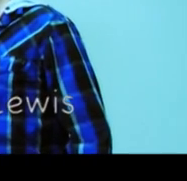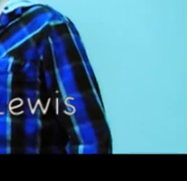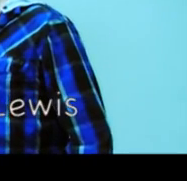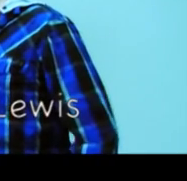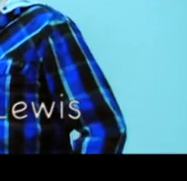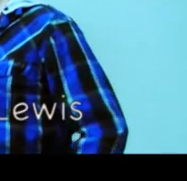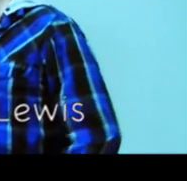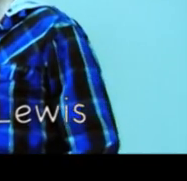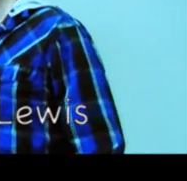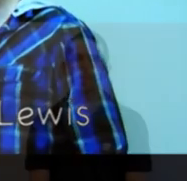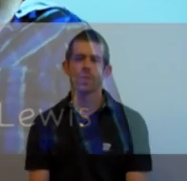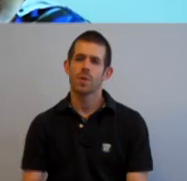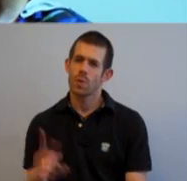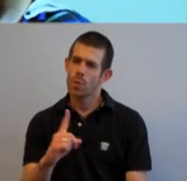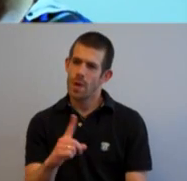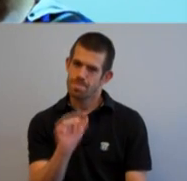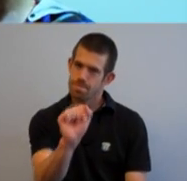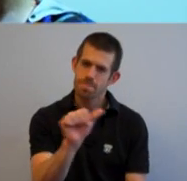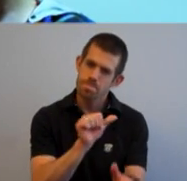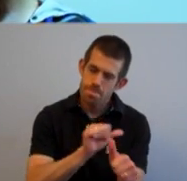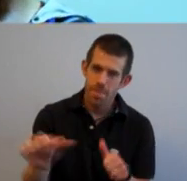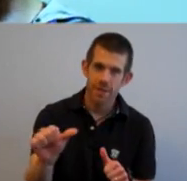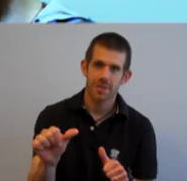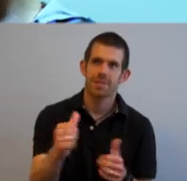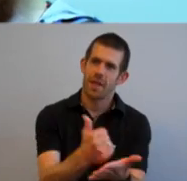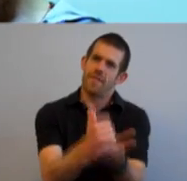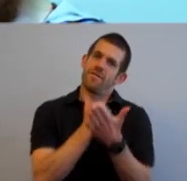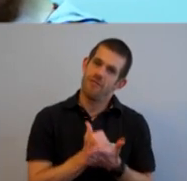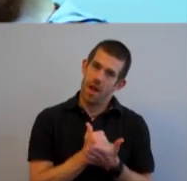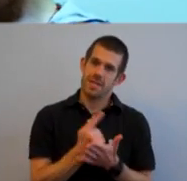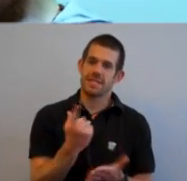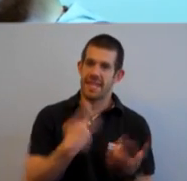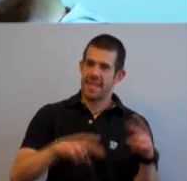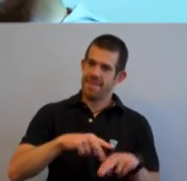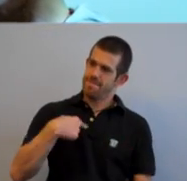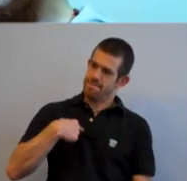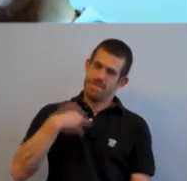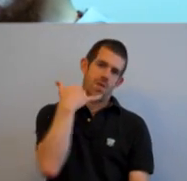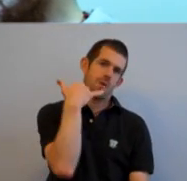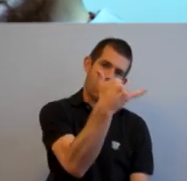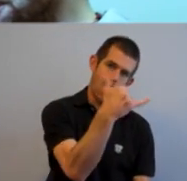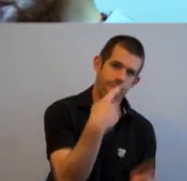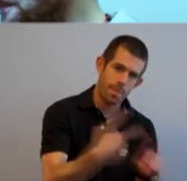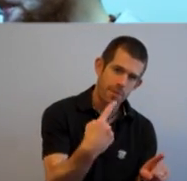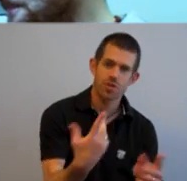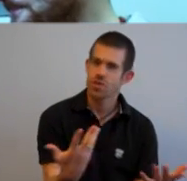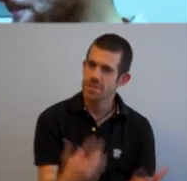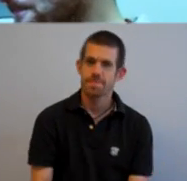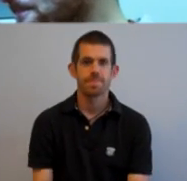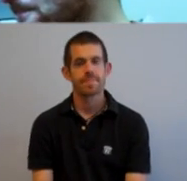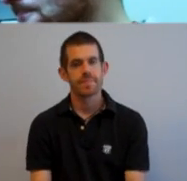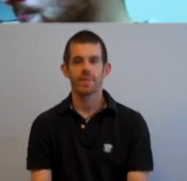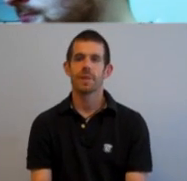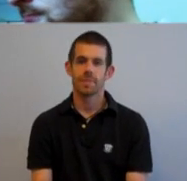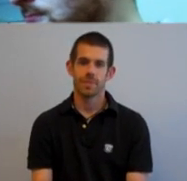What's the best advice for the fire service for emergency calls? The best advice I could give for someone who's making a fire call